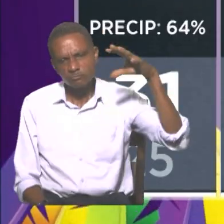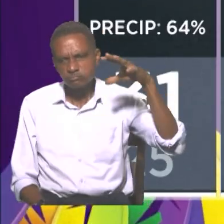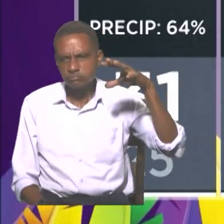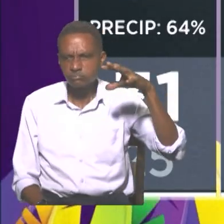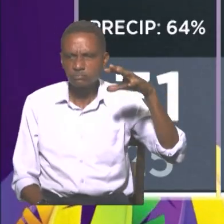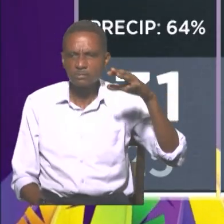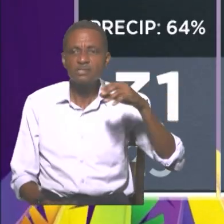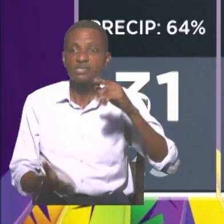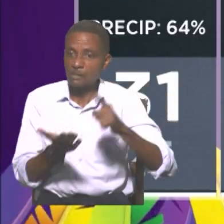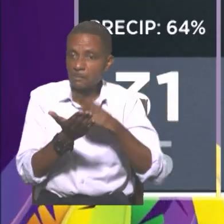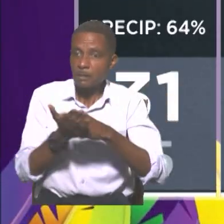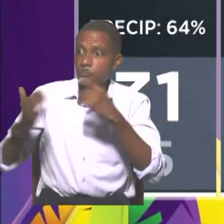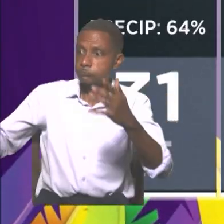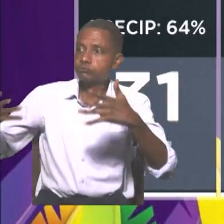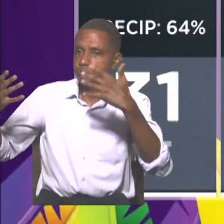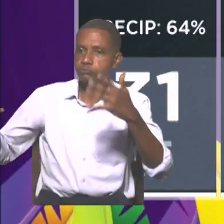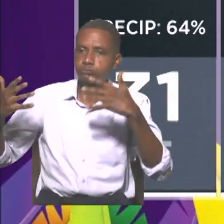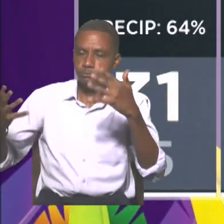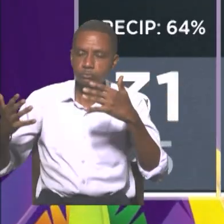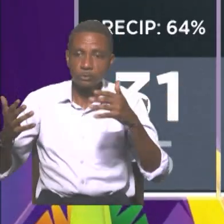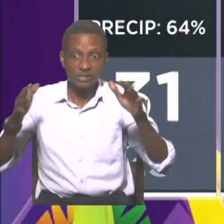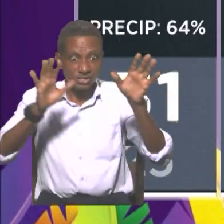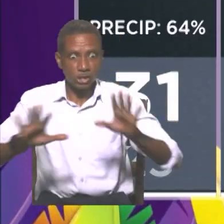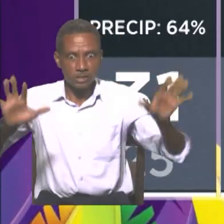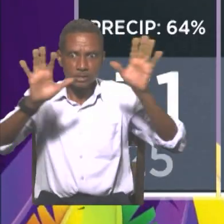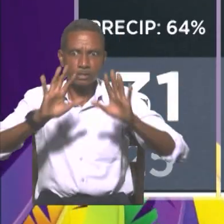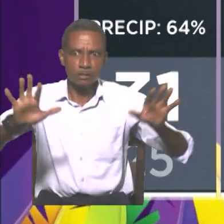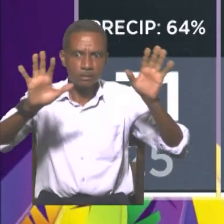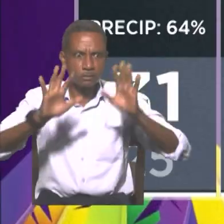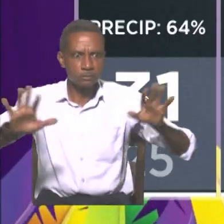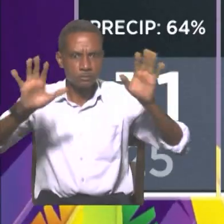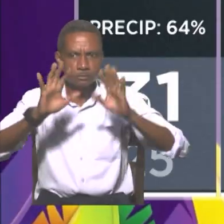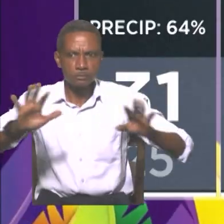times breezy conditions. Now, by Sunday, the big day,